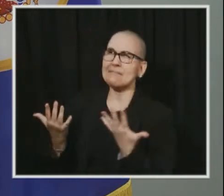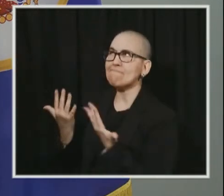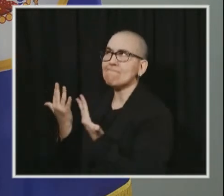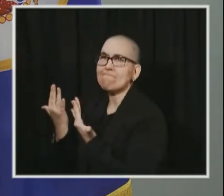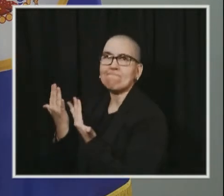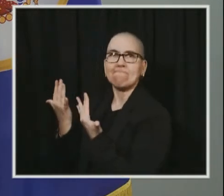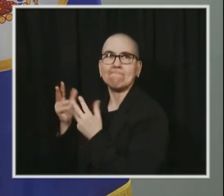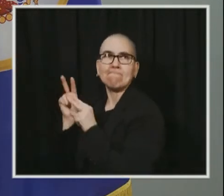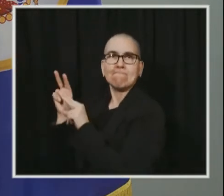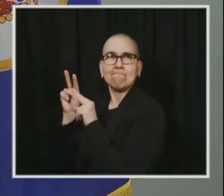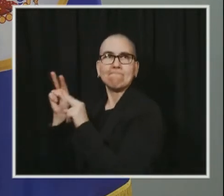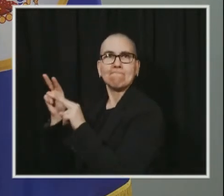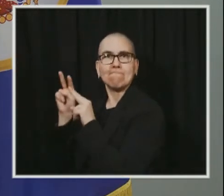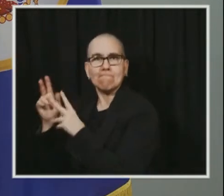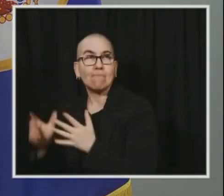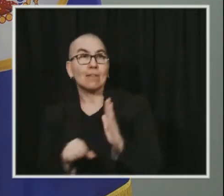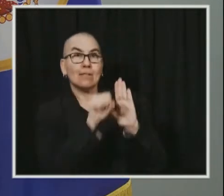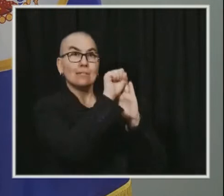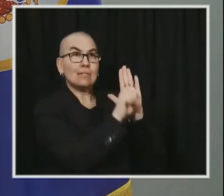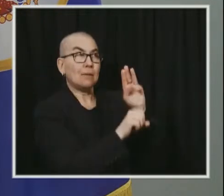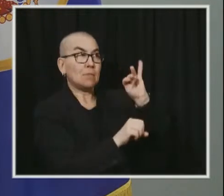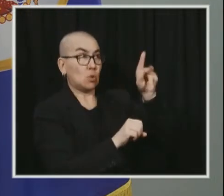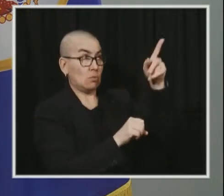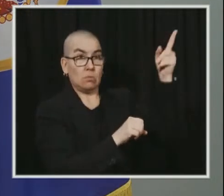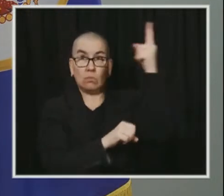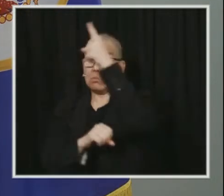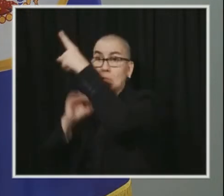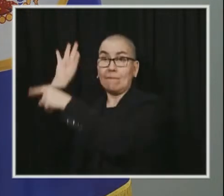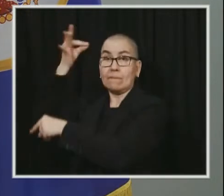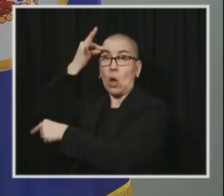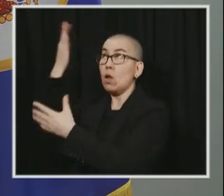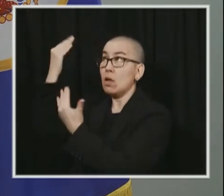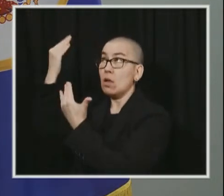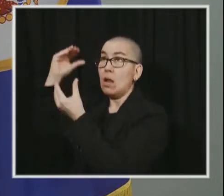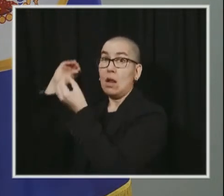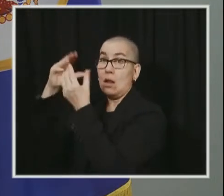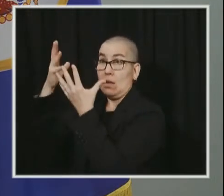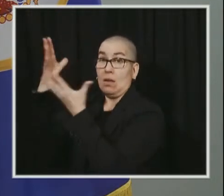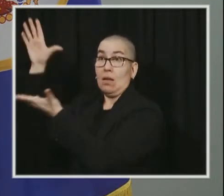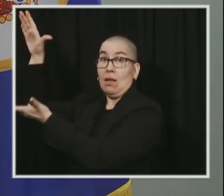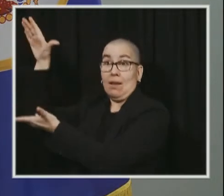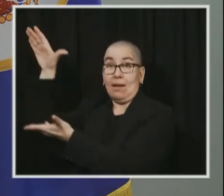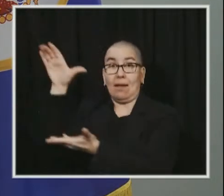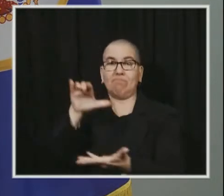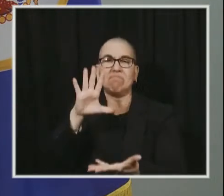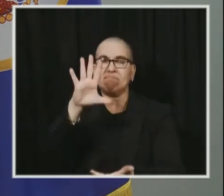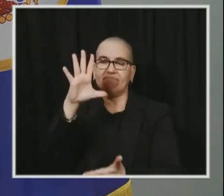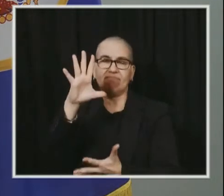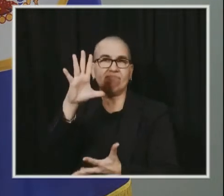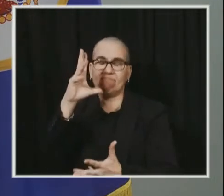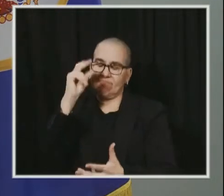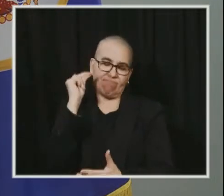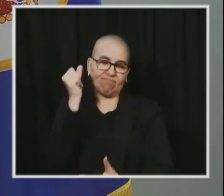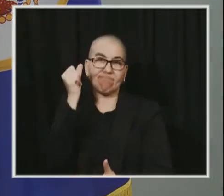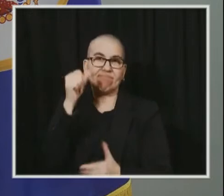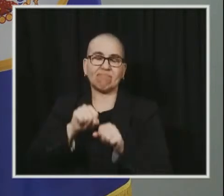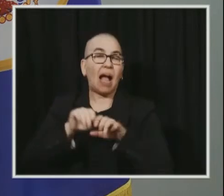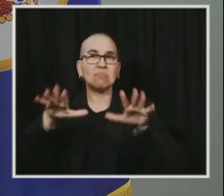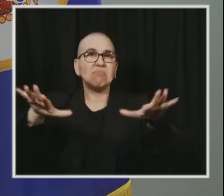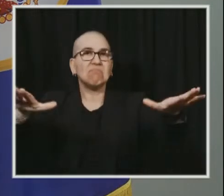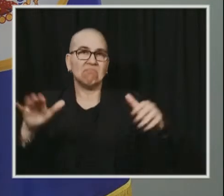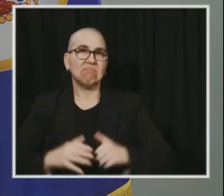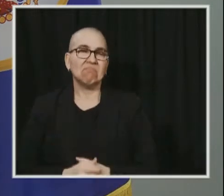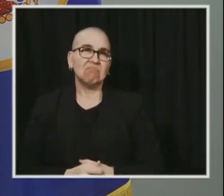do everything we can to get access to more vaccine from the federal government. Every stage of this pandemic has